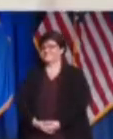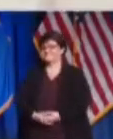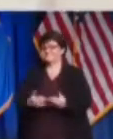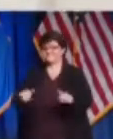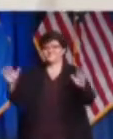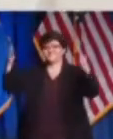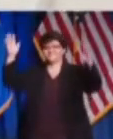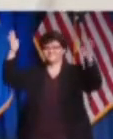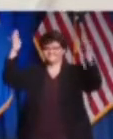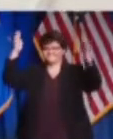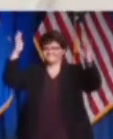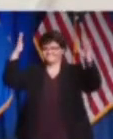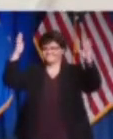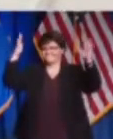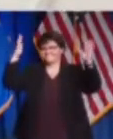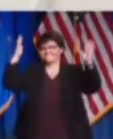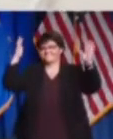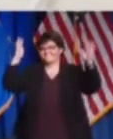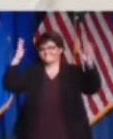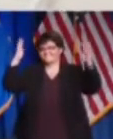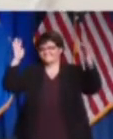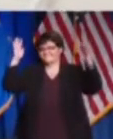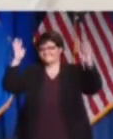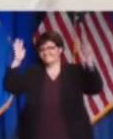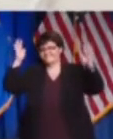Round of applause for them.